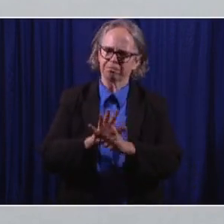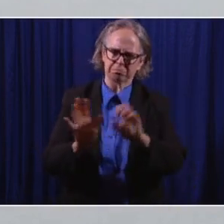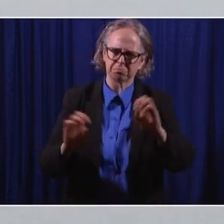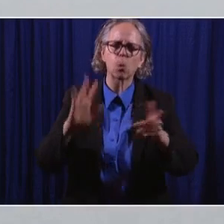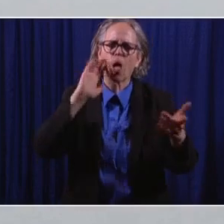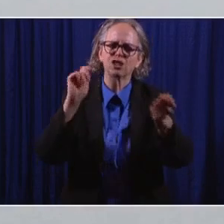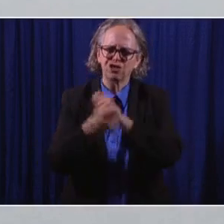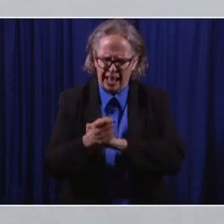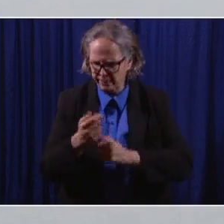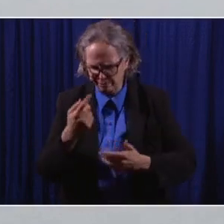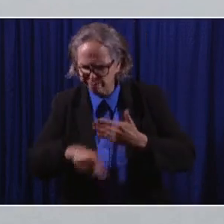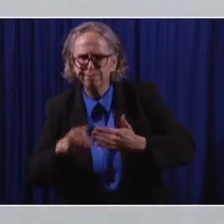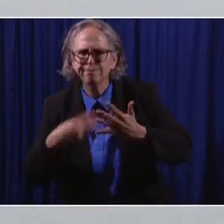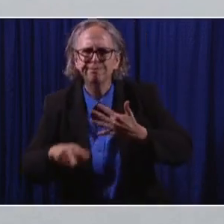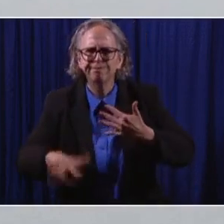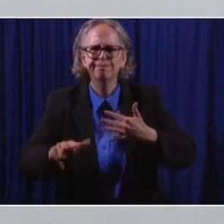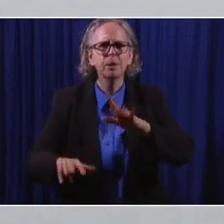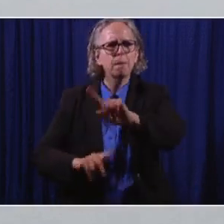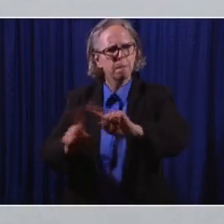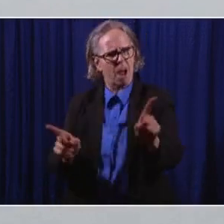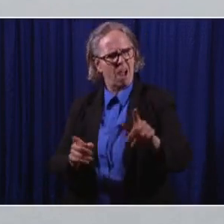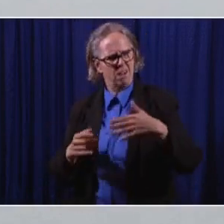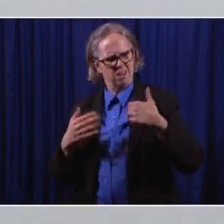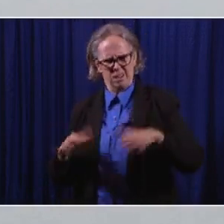fronts, on economic and health front. Well, we